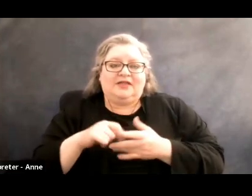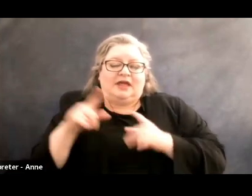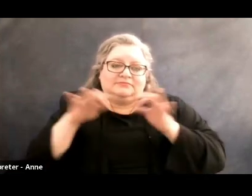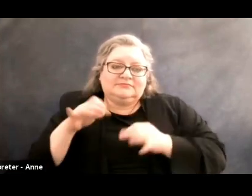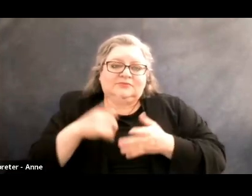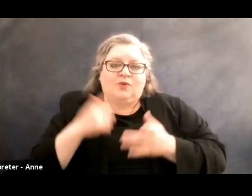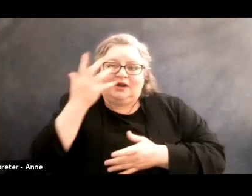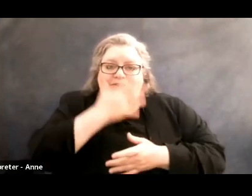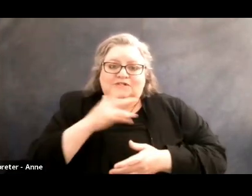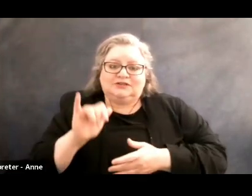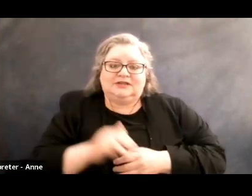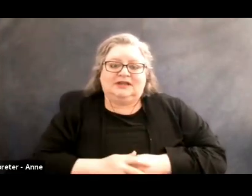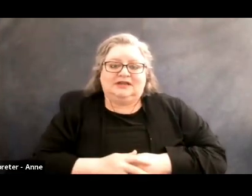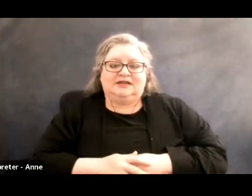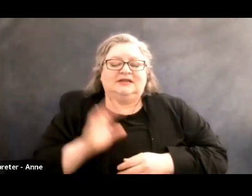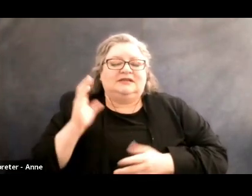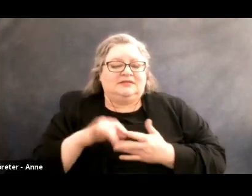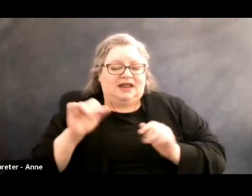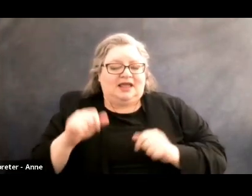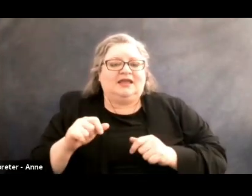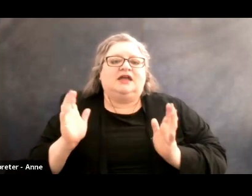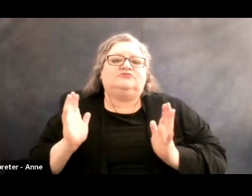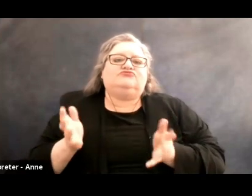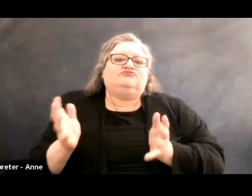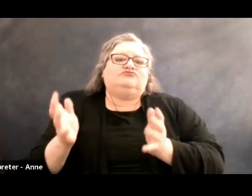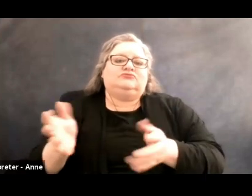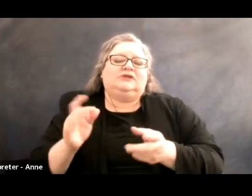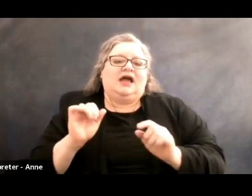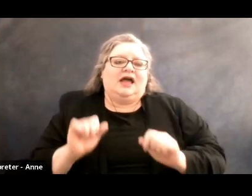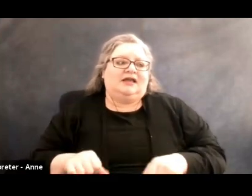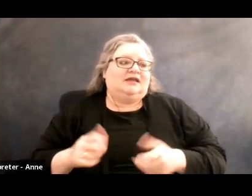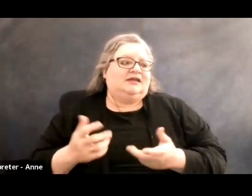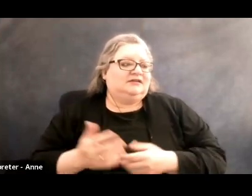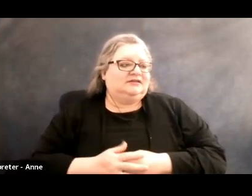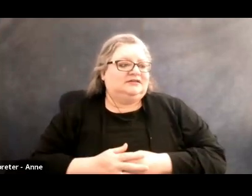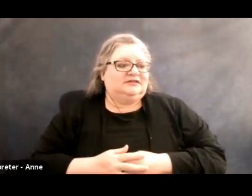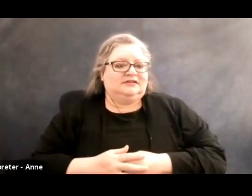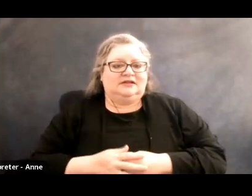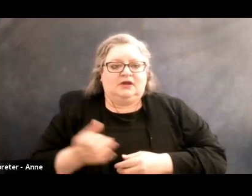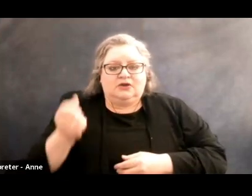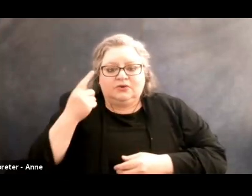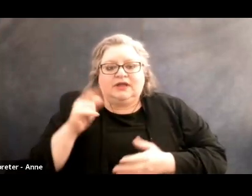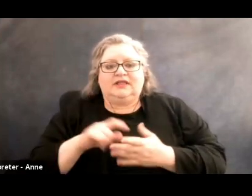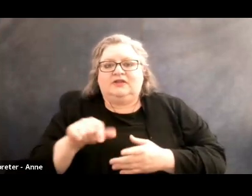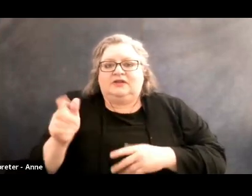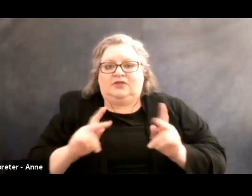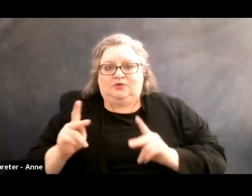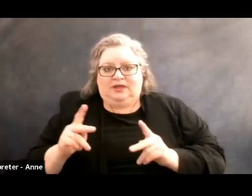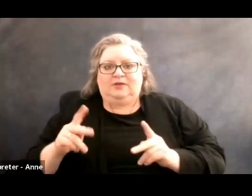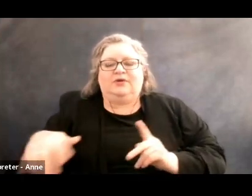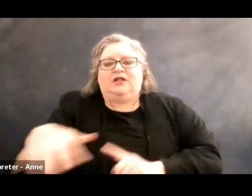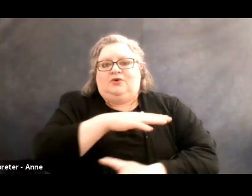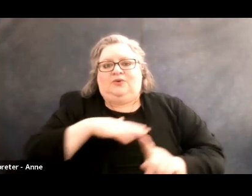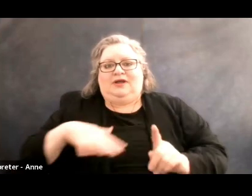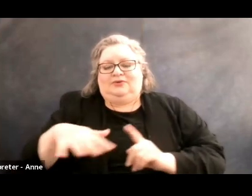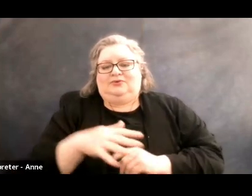like. It looks like I can carry on a conversation. It looks like I'm actually realizing there's other people around. It